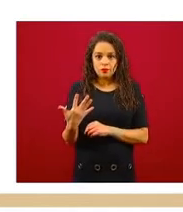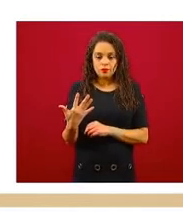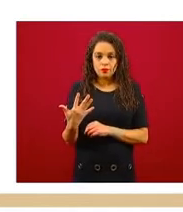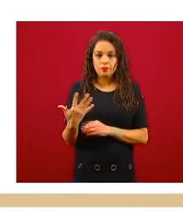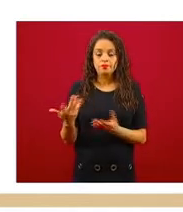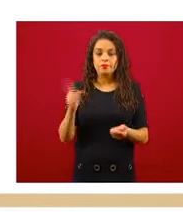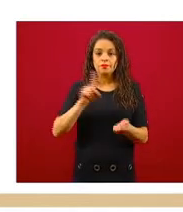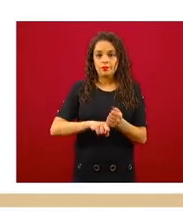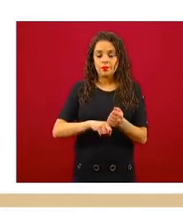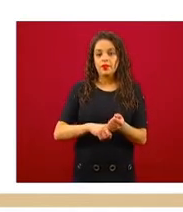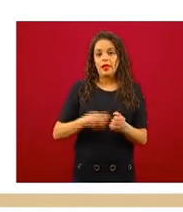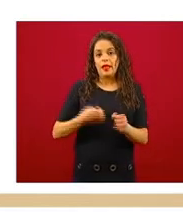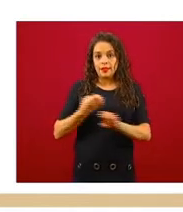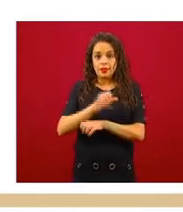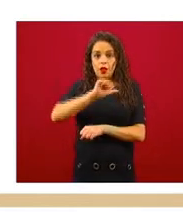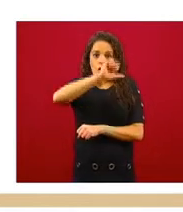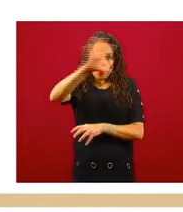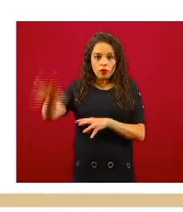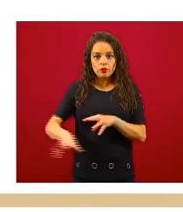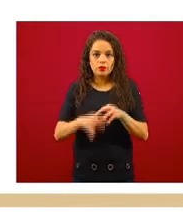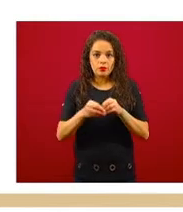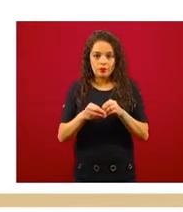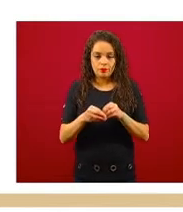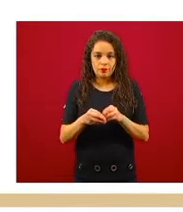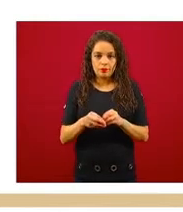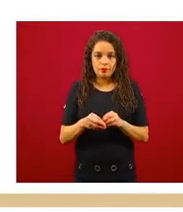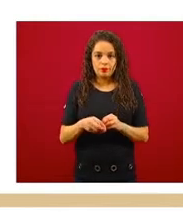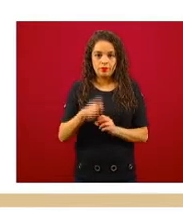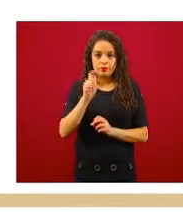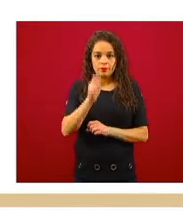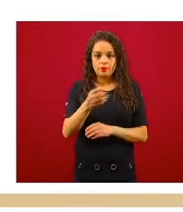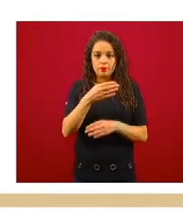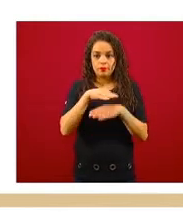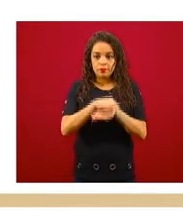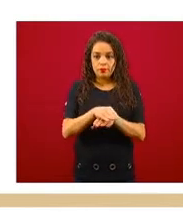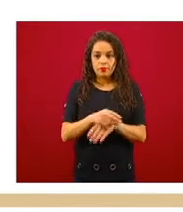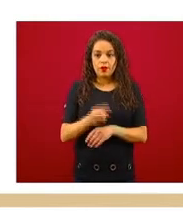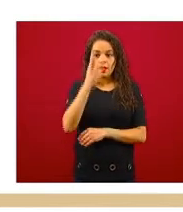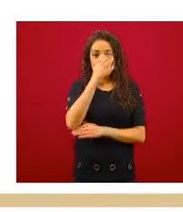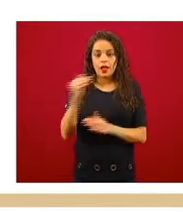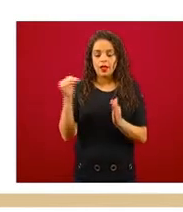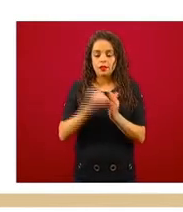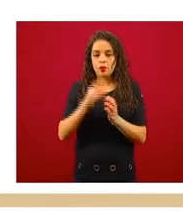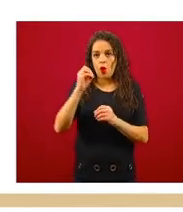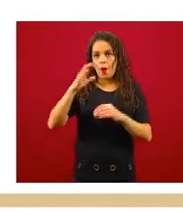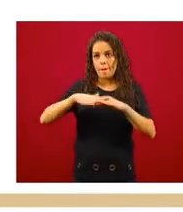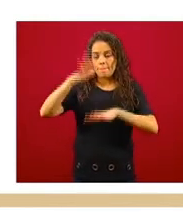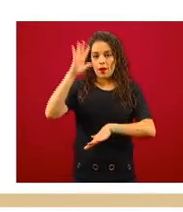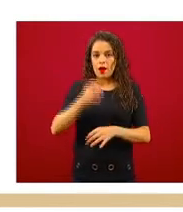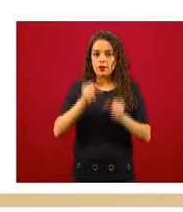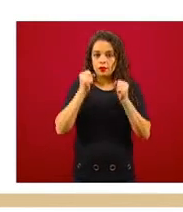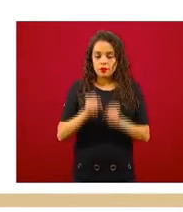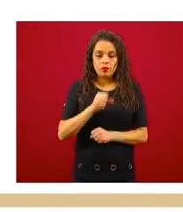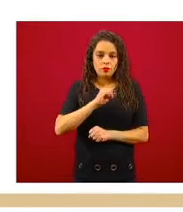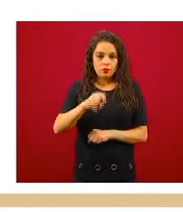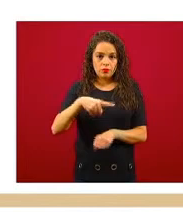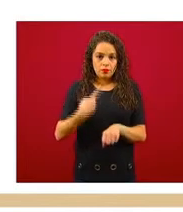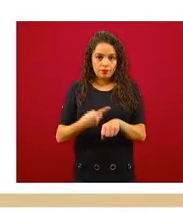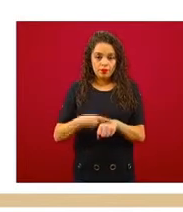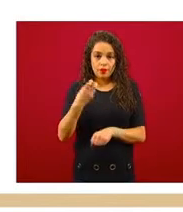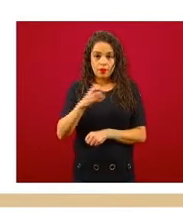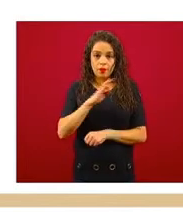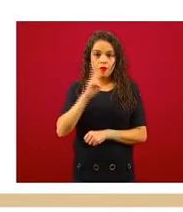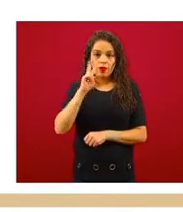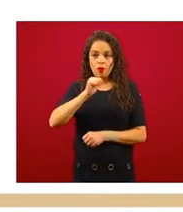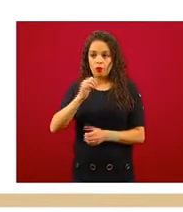today, about a fifth state has been added to the highest ranks, which are states with